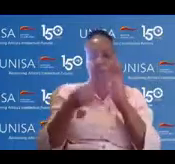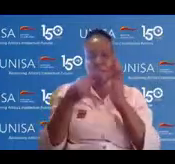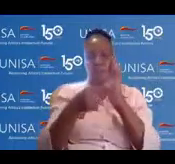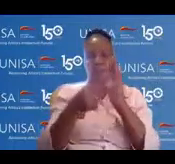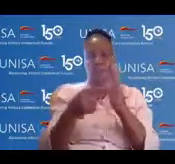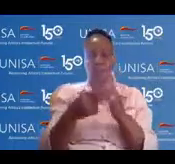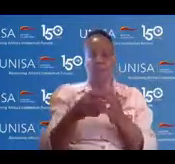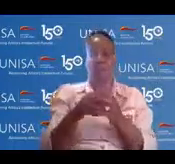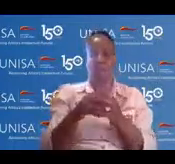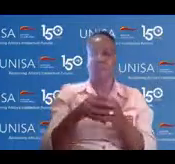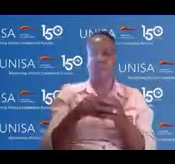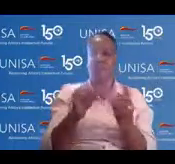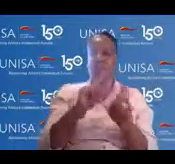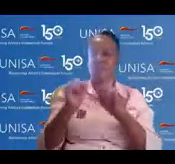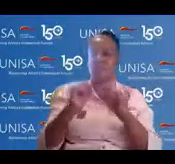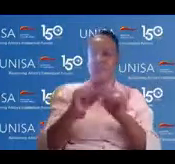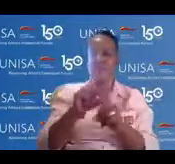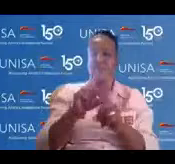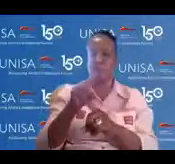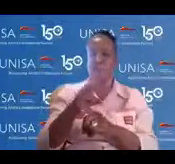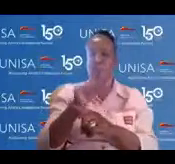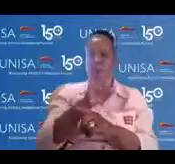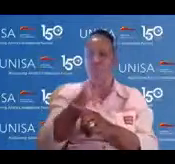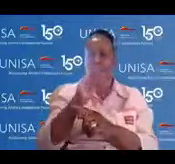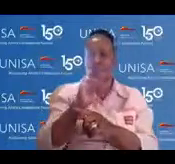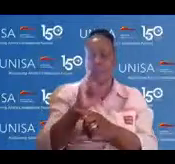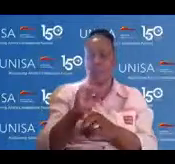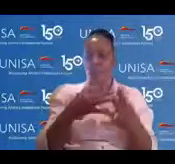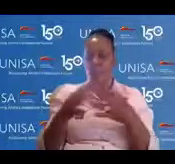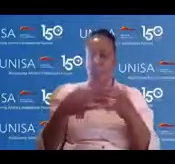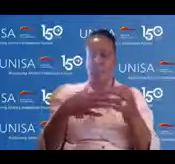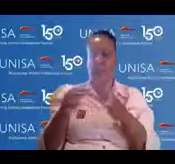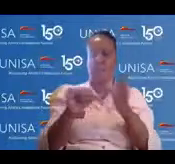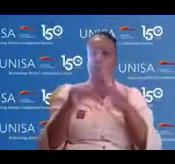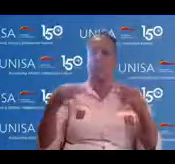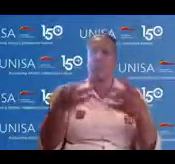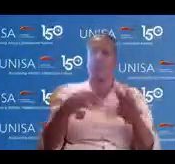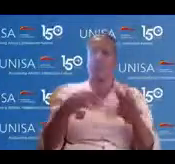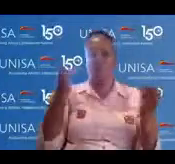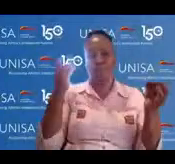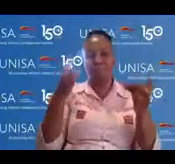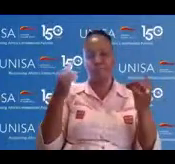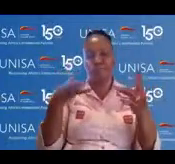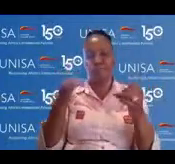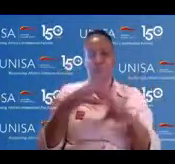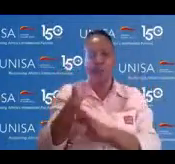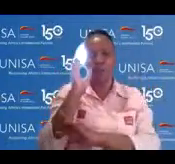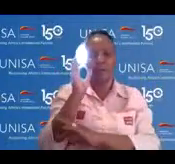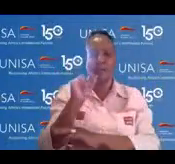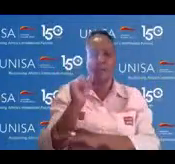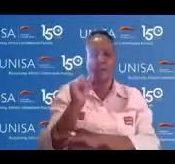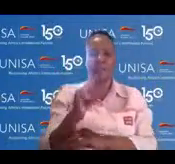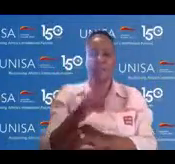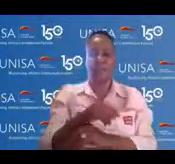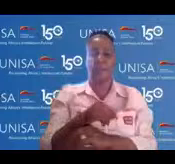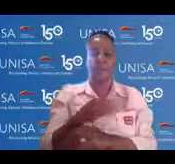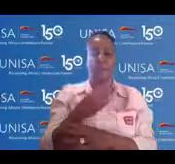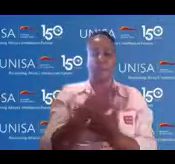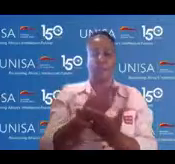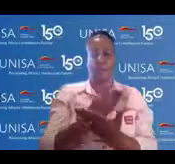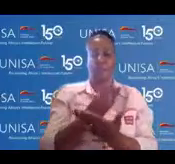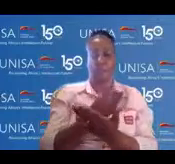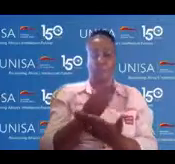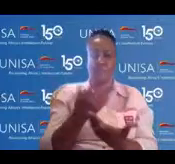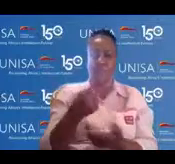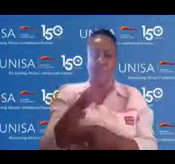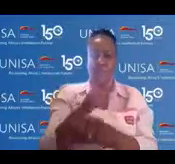remember, if it's very critical information or serious information, remember to always verify it still with the contact